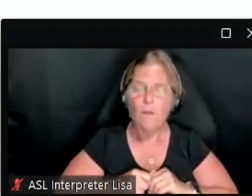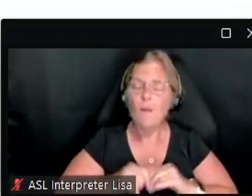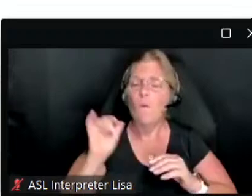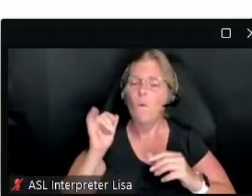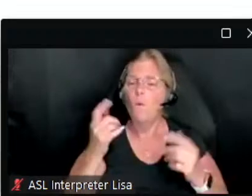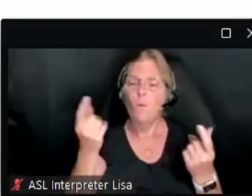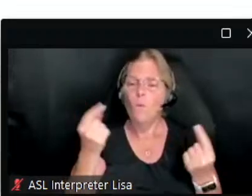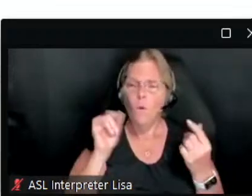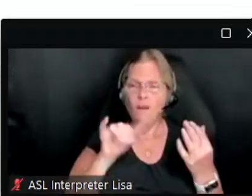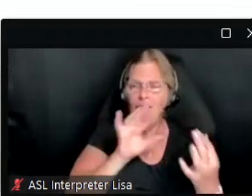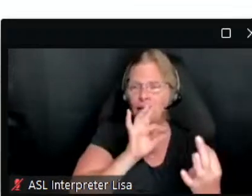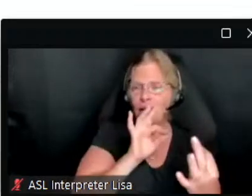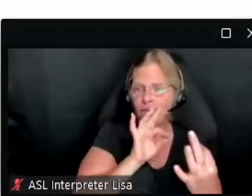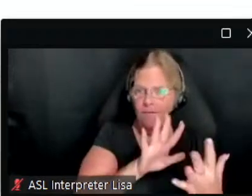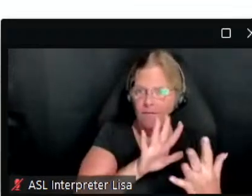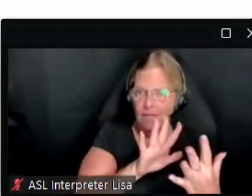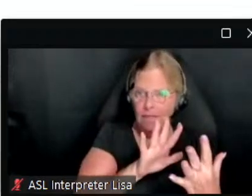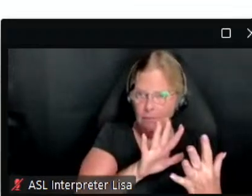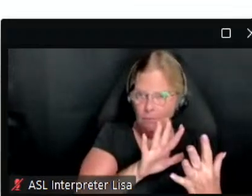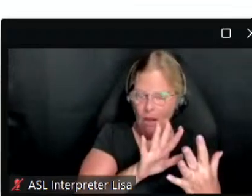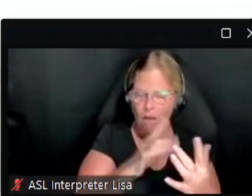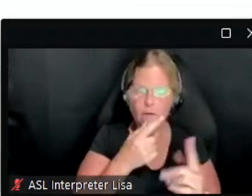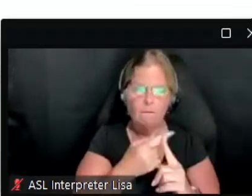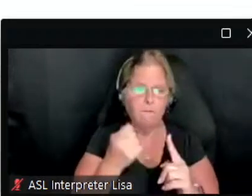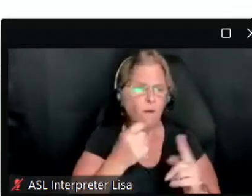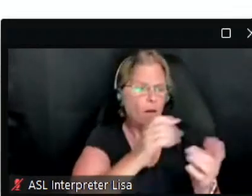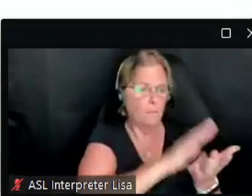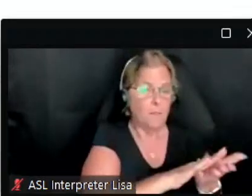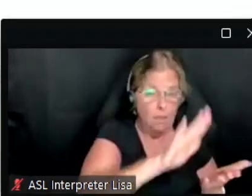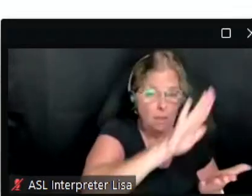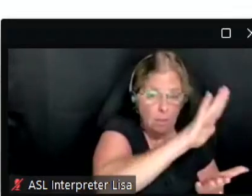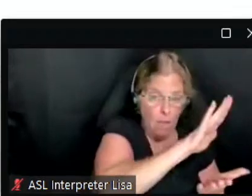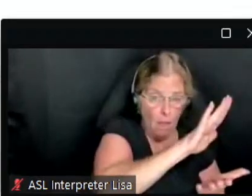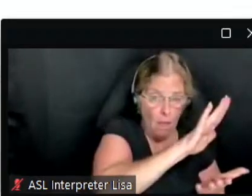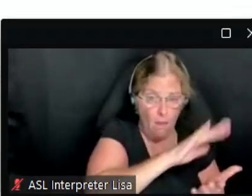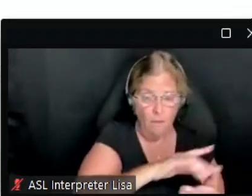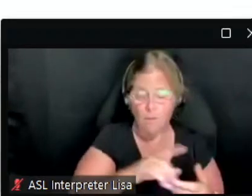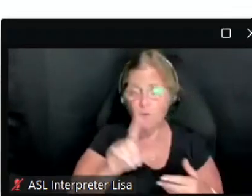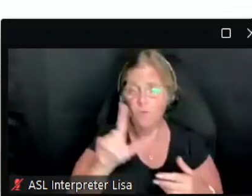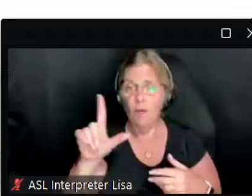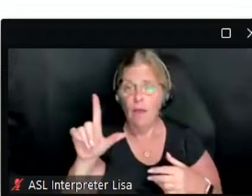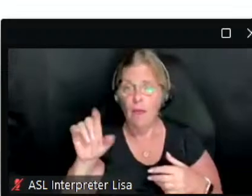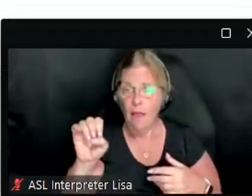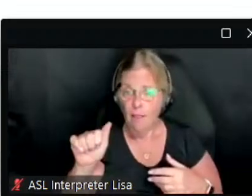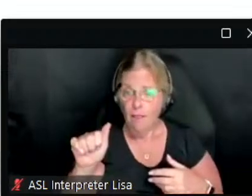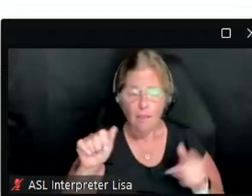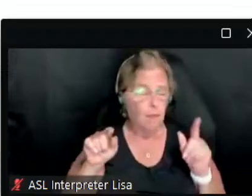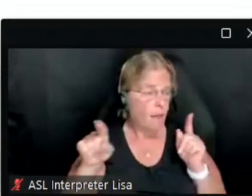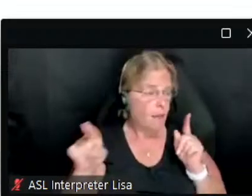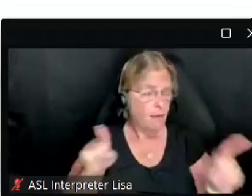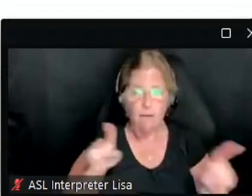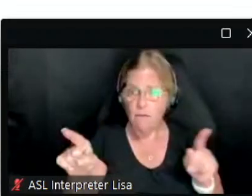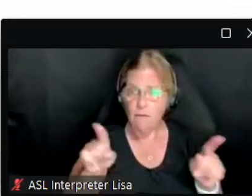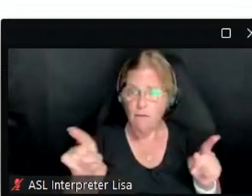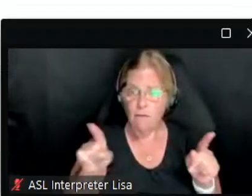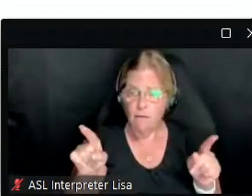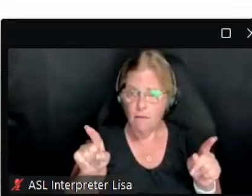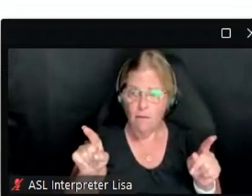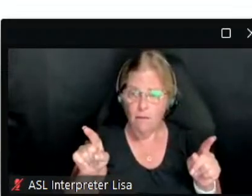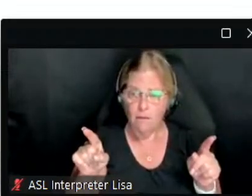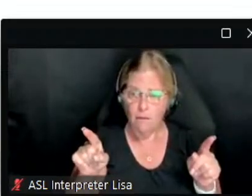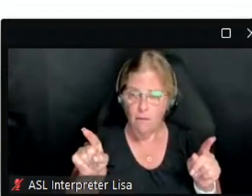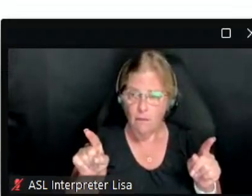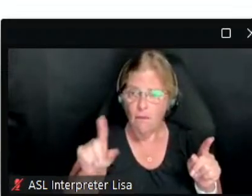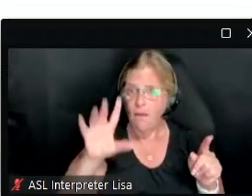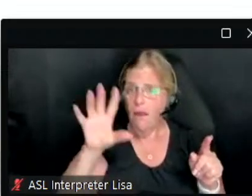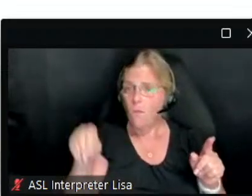between higher ed and LEAs, and then what's that feedback loop within the LEA,